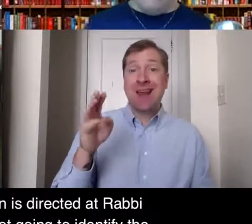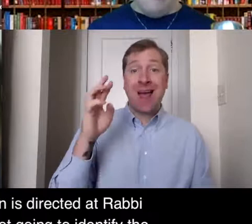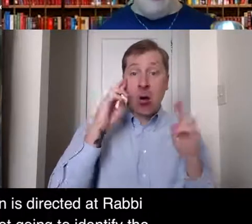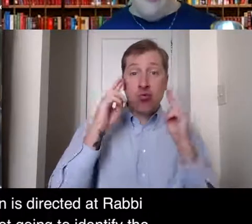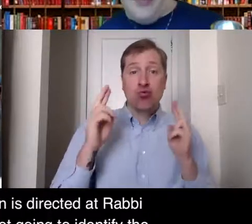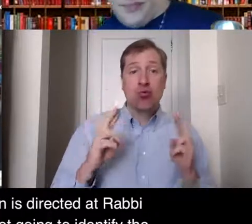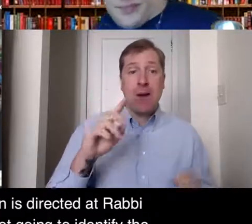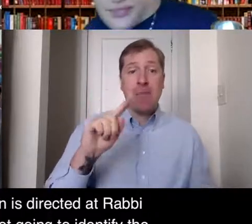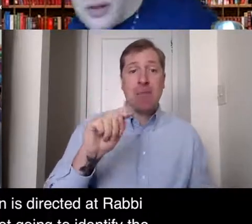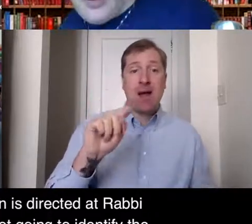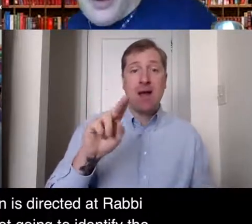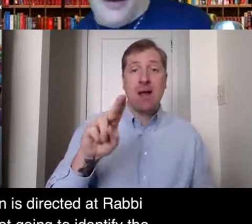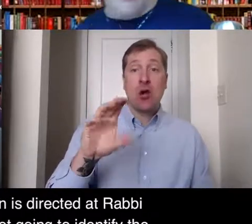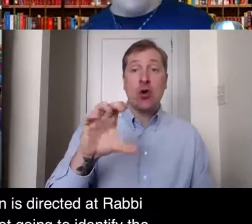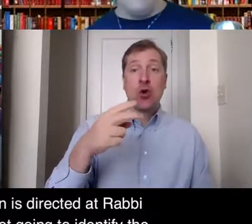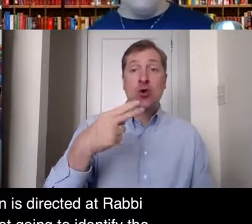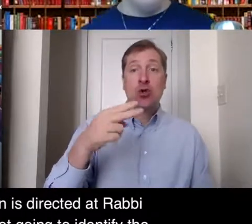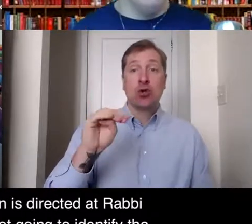Tuchman, and